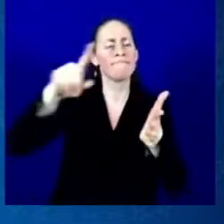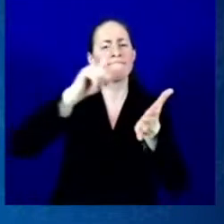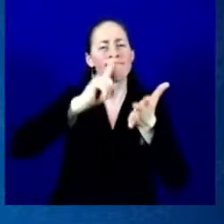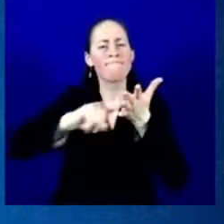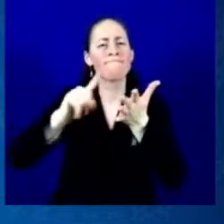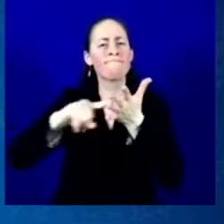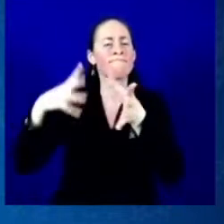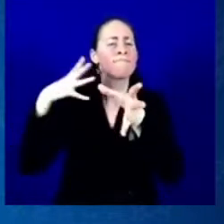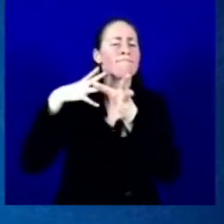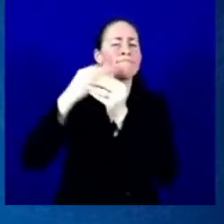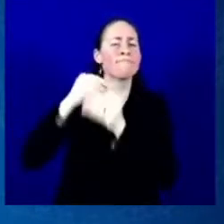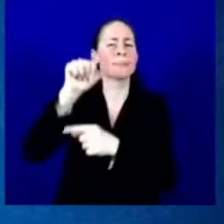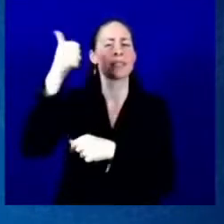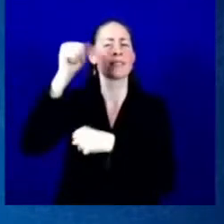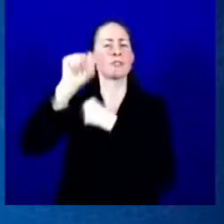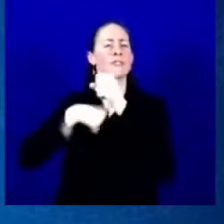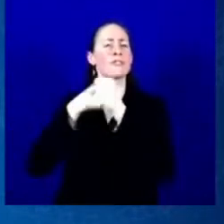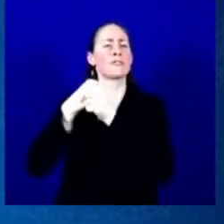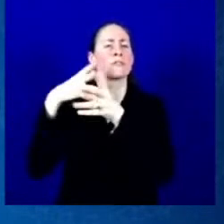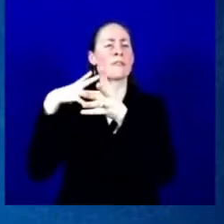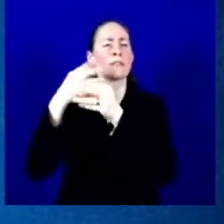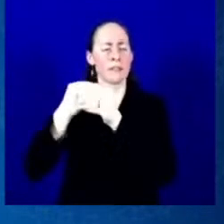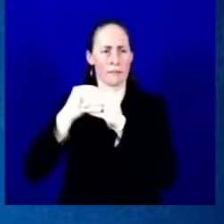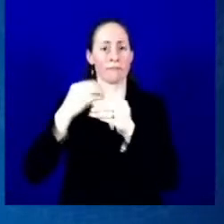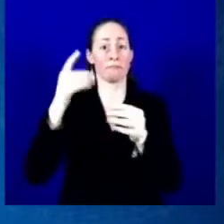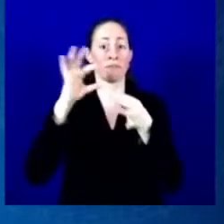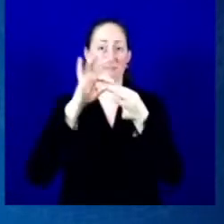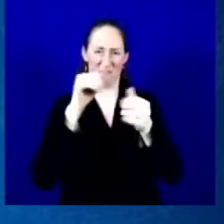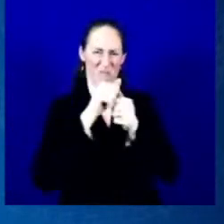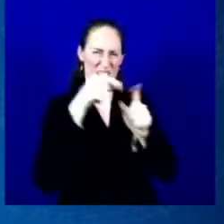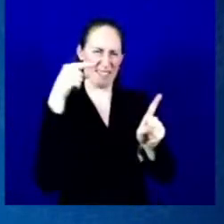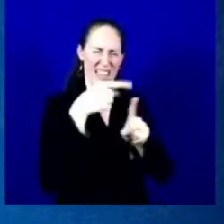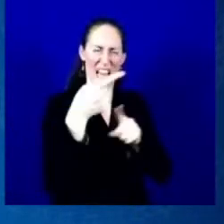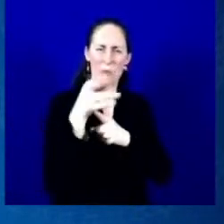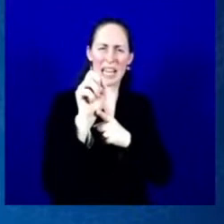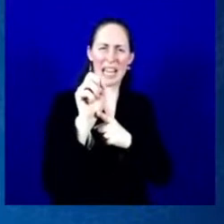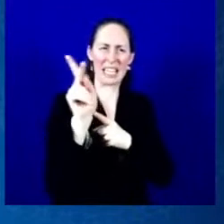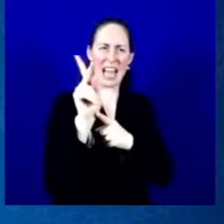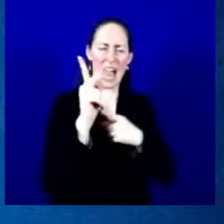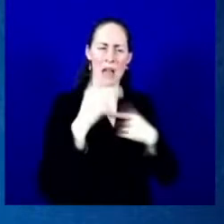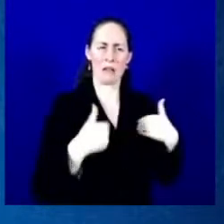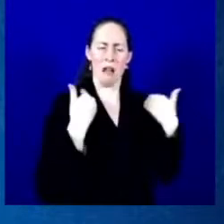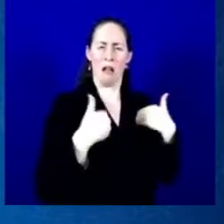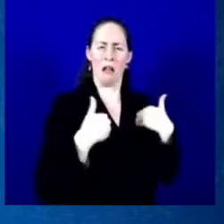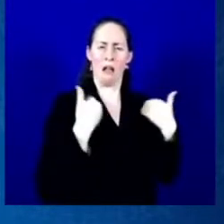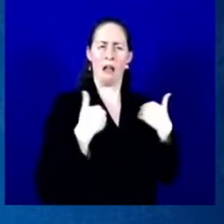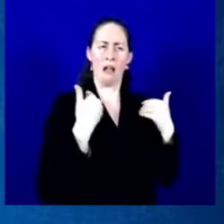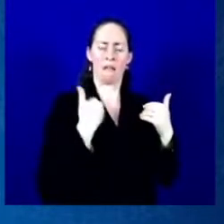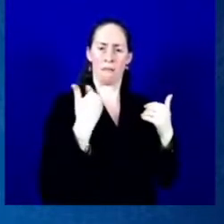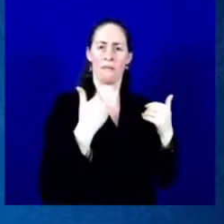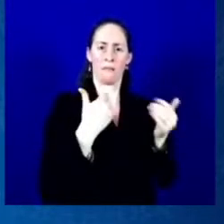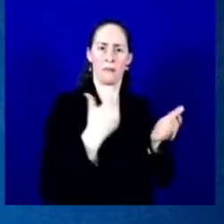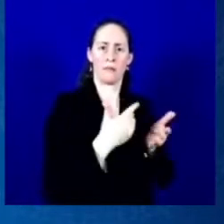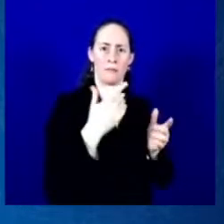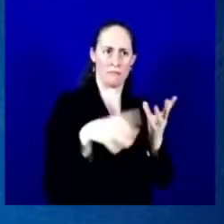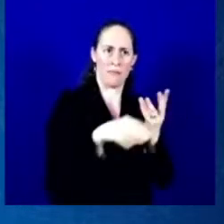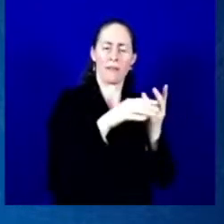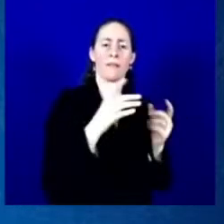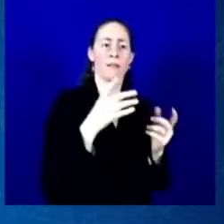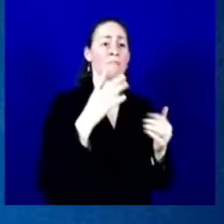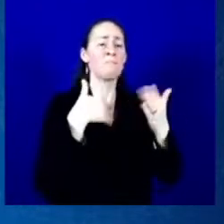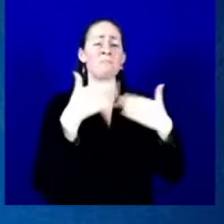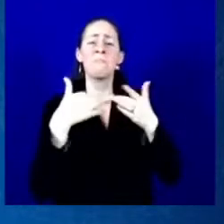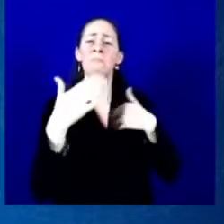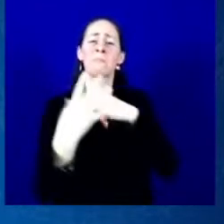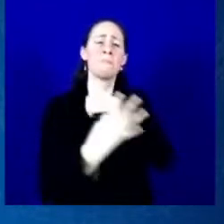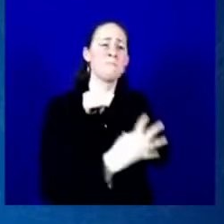universal high-quality preschool for every 3-year-old and 4-year-old, no matter what background they come from,